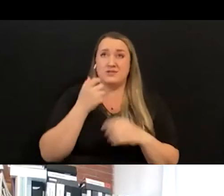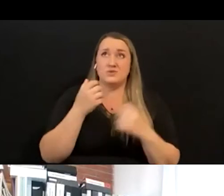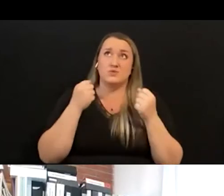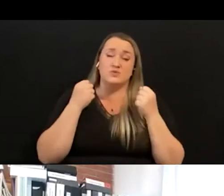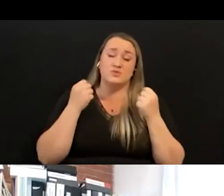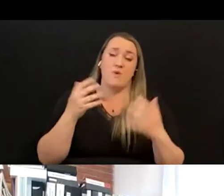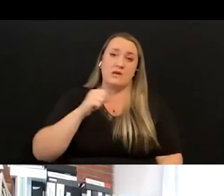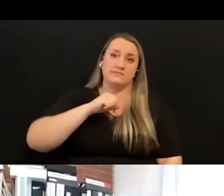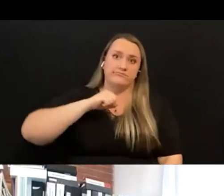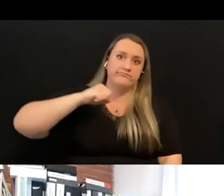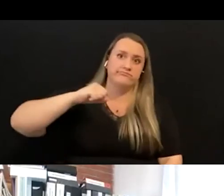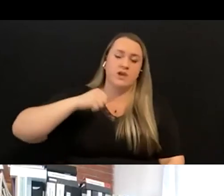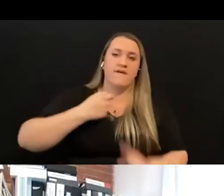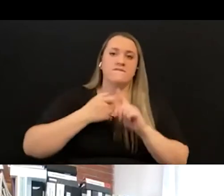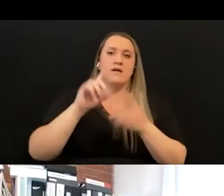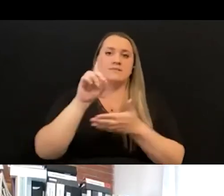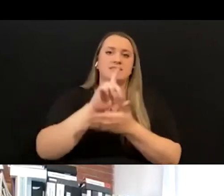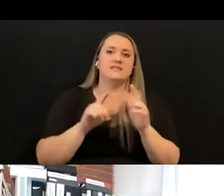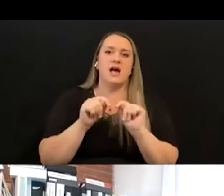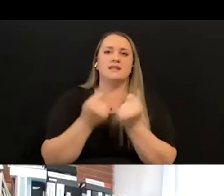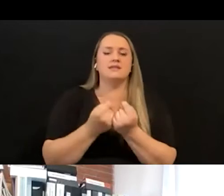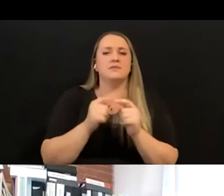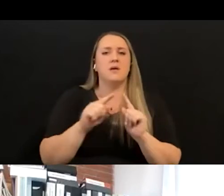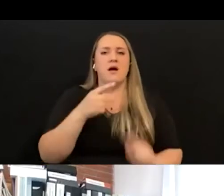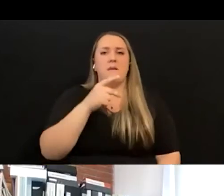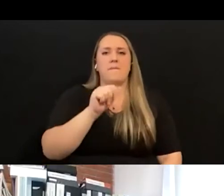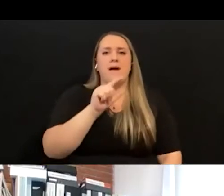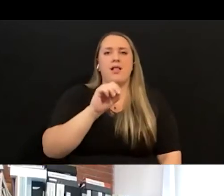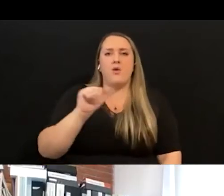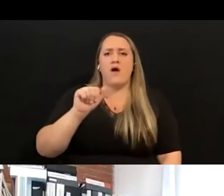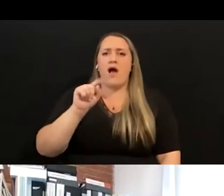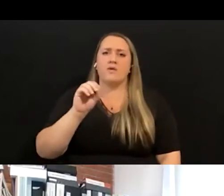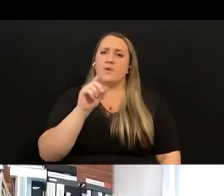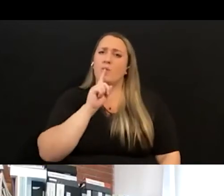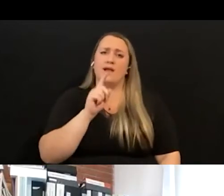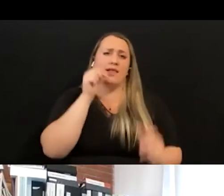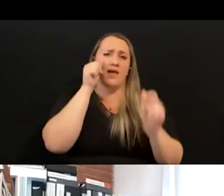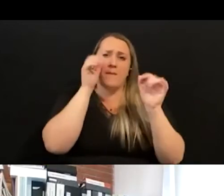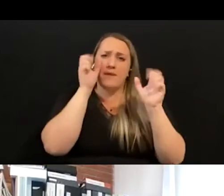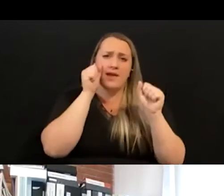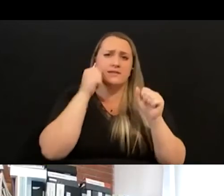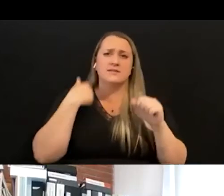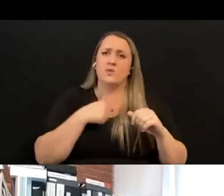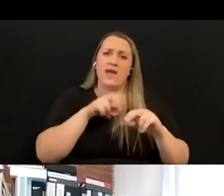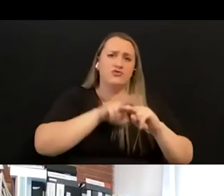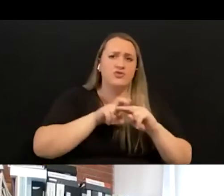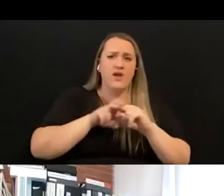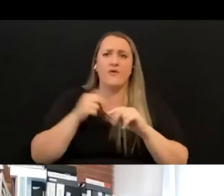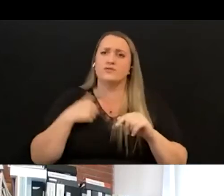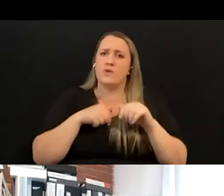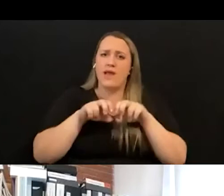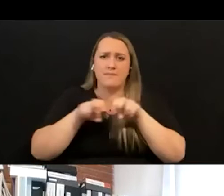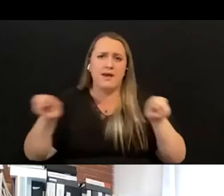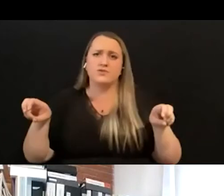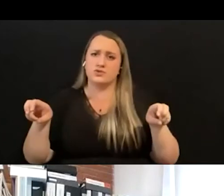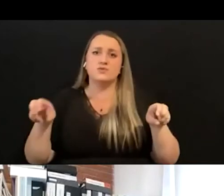from design teams. But the Palo Alto Arts Center were fantastic. And we actually had benches and chairs. Just